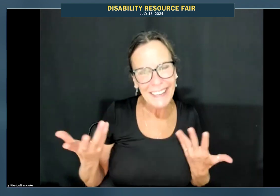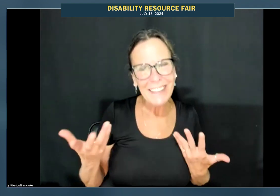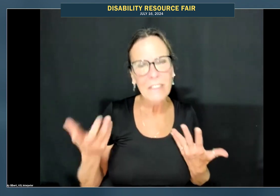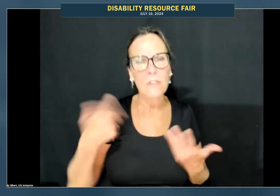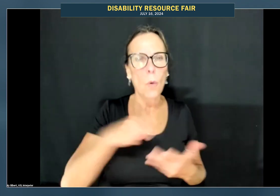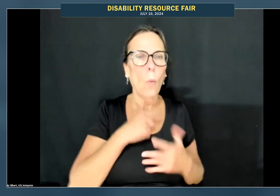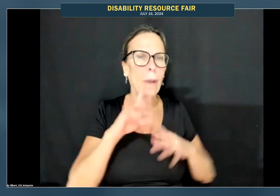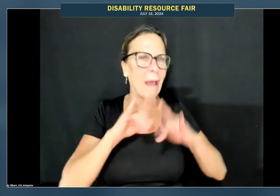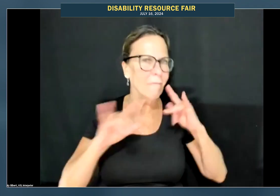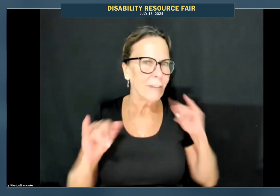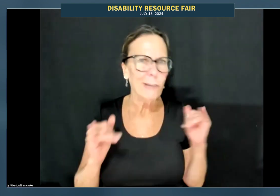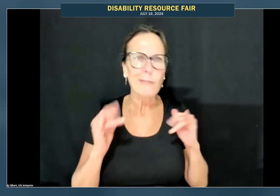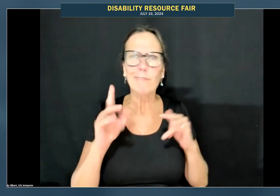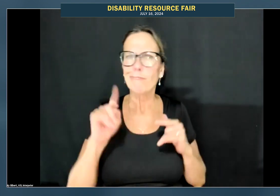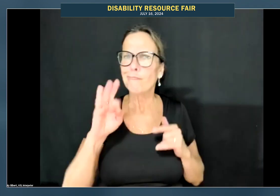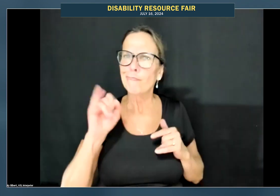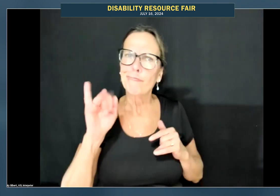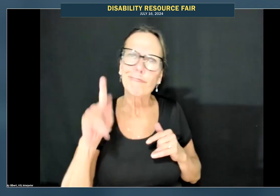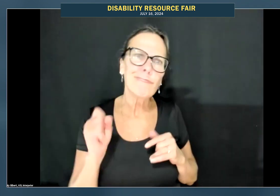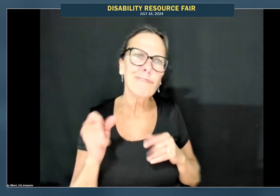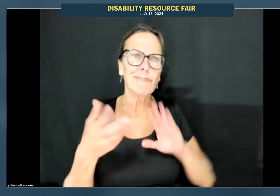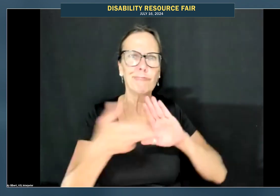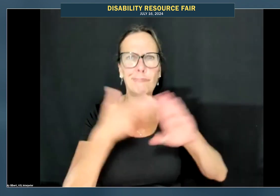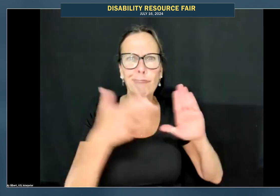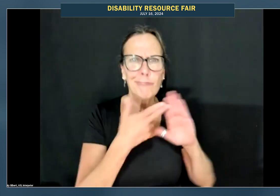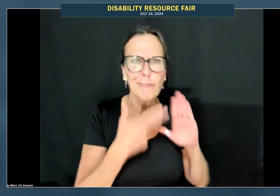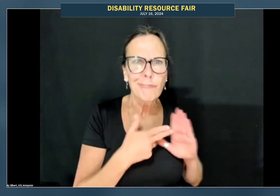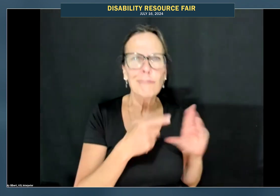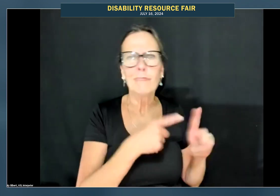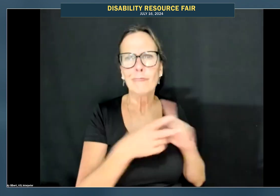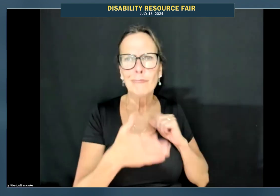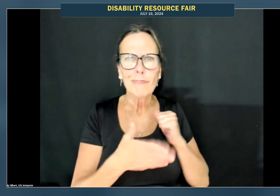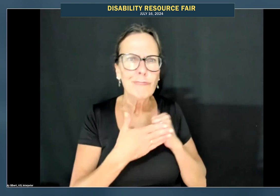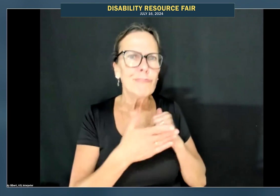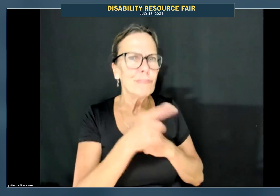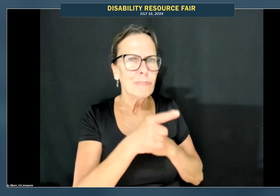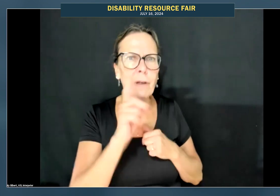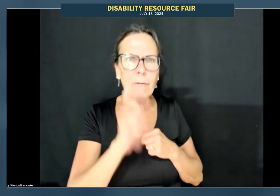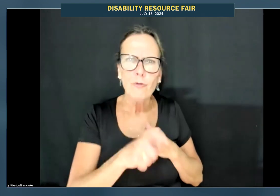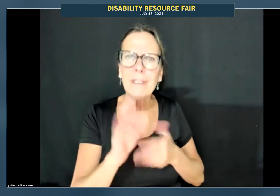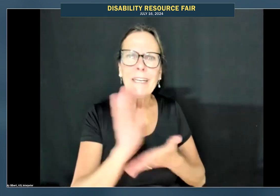tips and tricks. We have good labeling, so forth, to help you if you need a video with